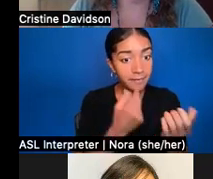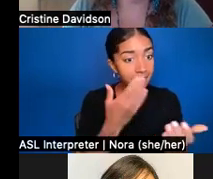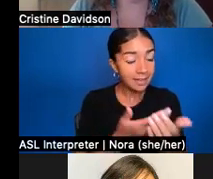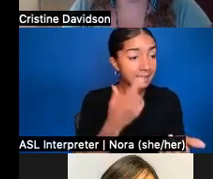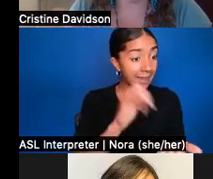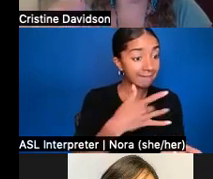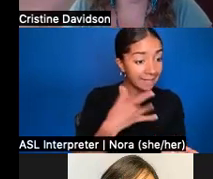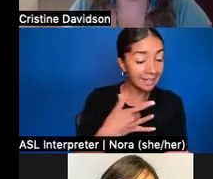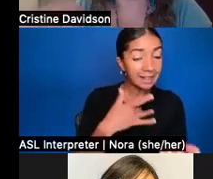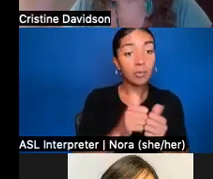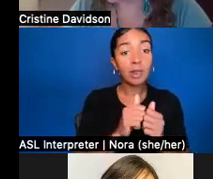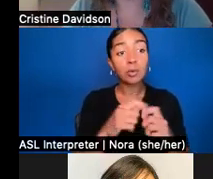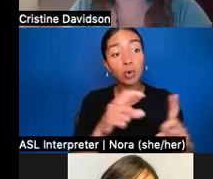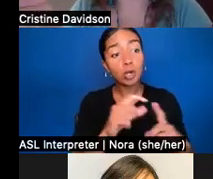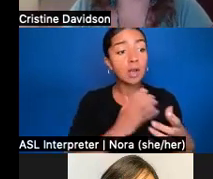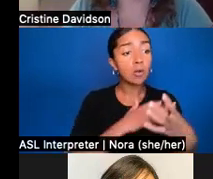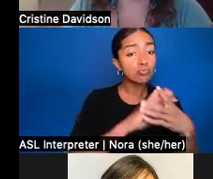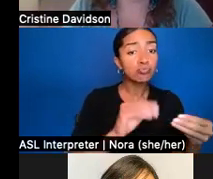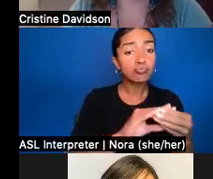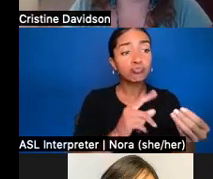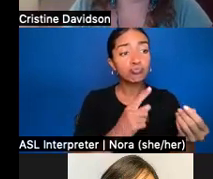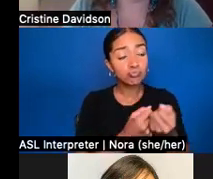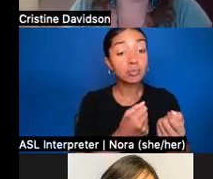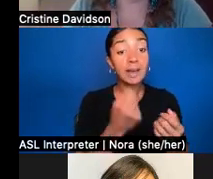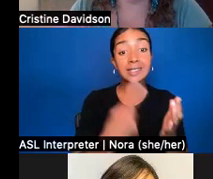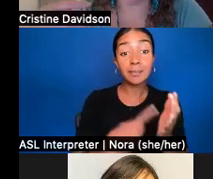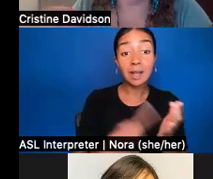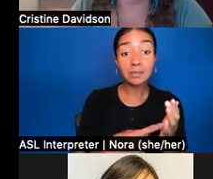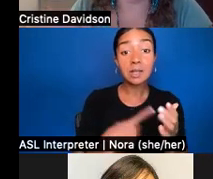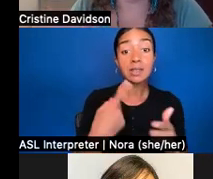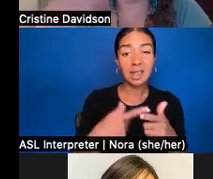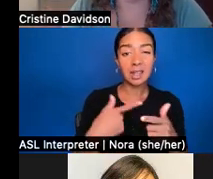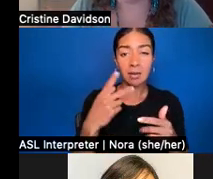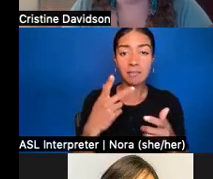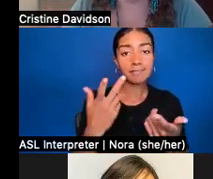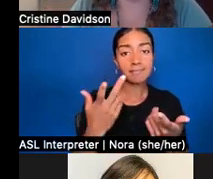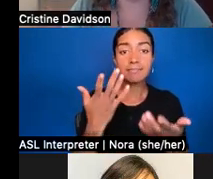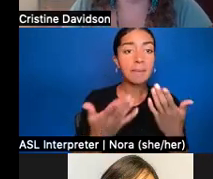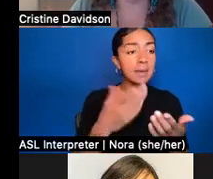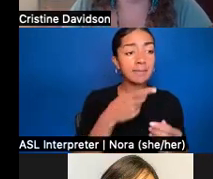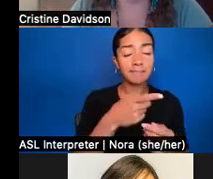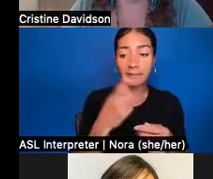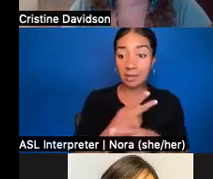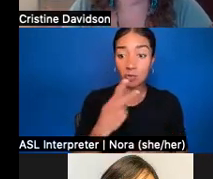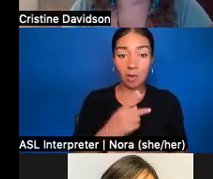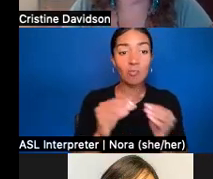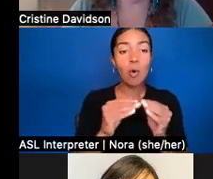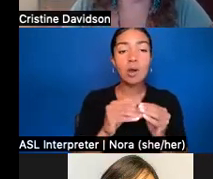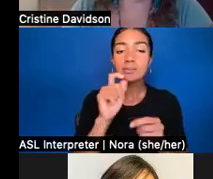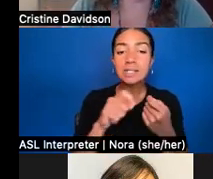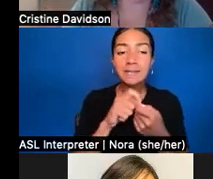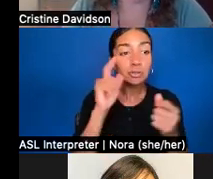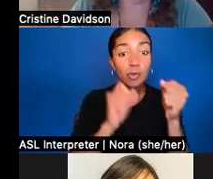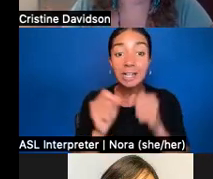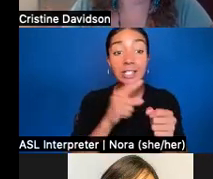be more strategic and tactical in what things they want to do. Maybe they want to get signed up for school, or they want to finally apply